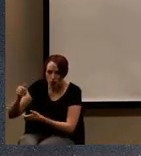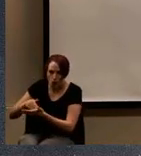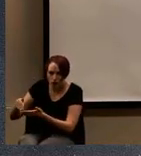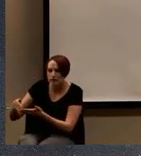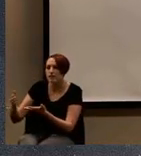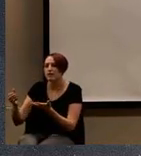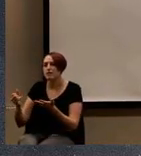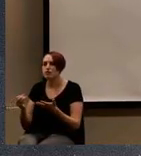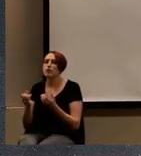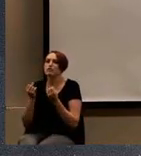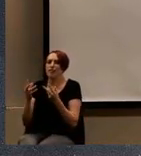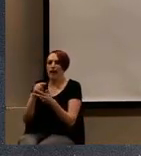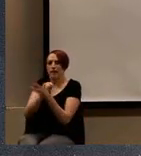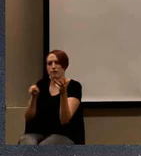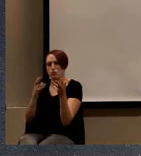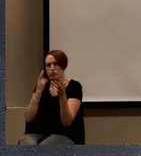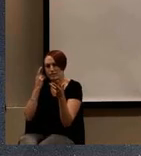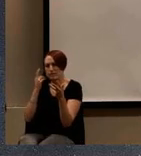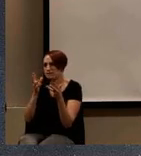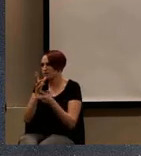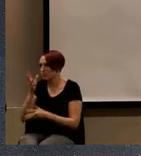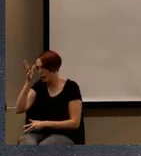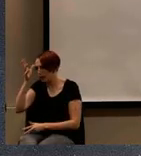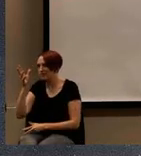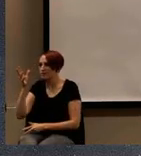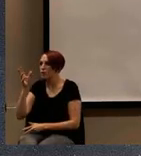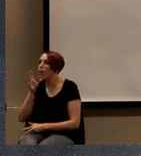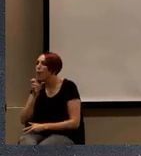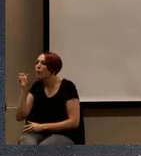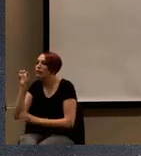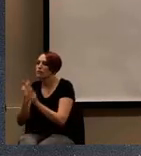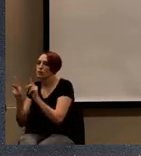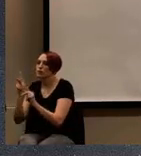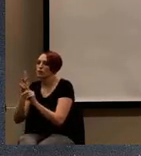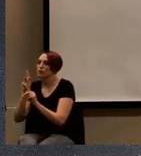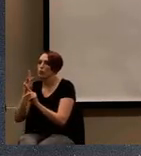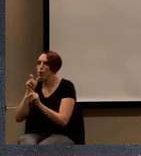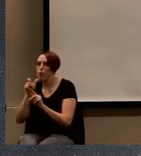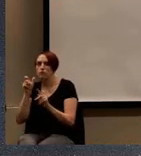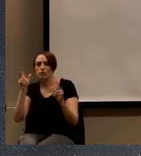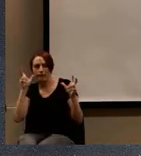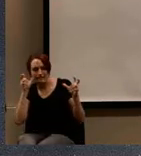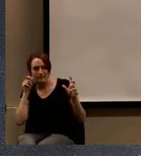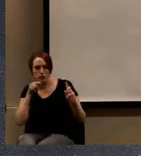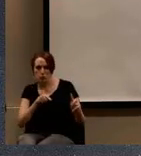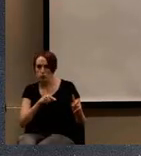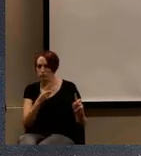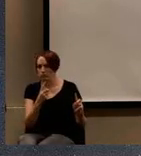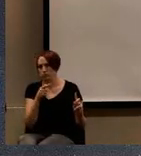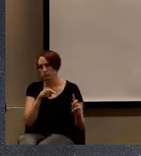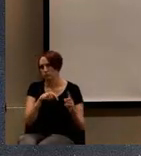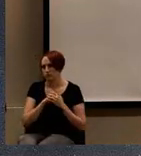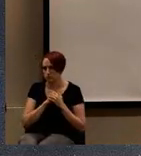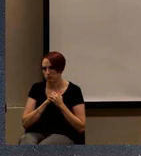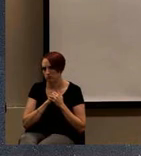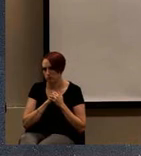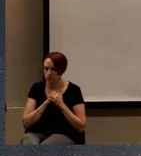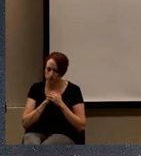something like that. It's just harder for people to take advice like that from someone who's not really a regular part of their life.